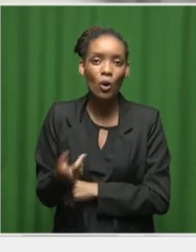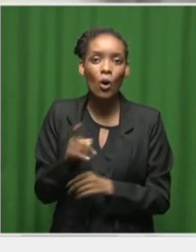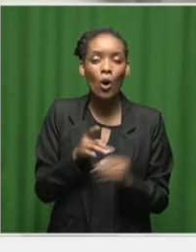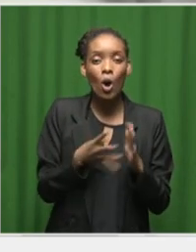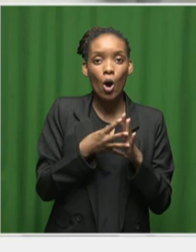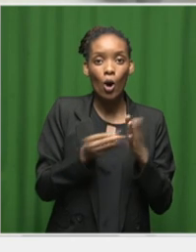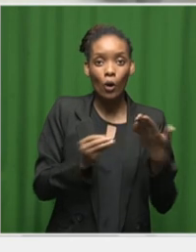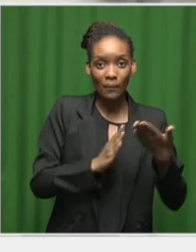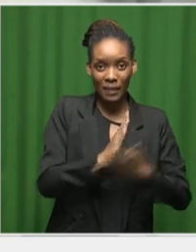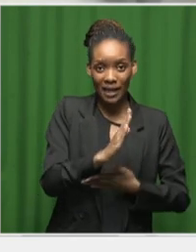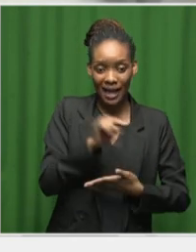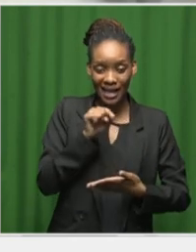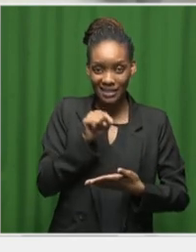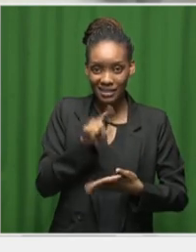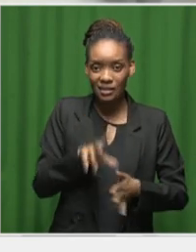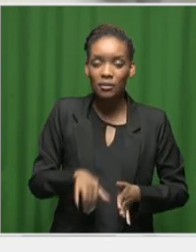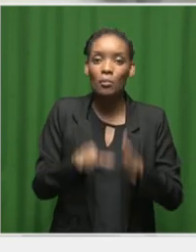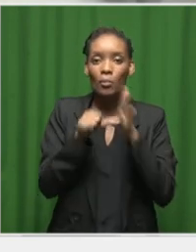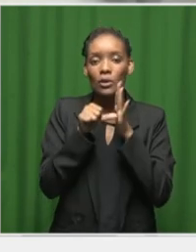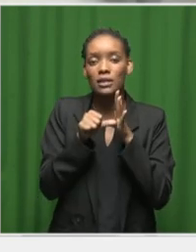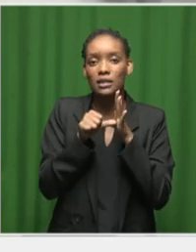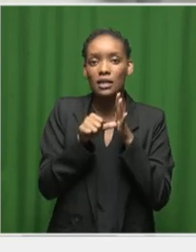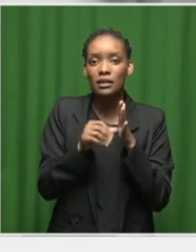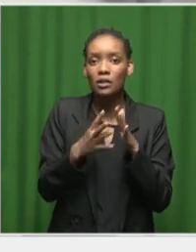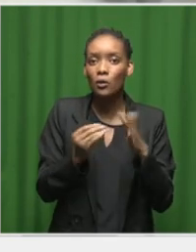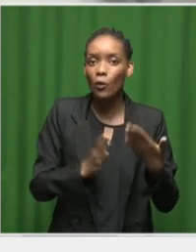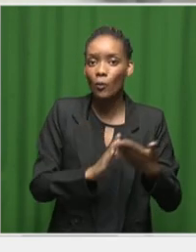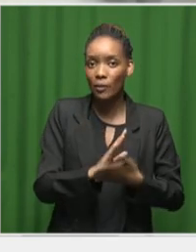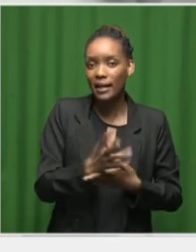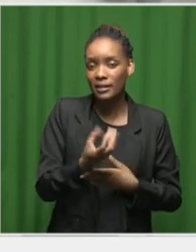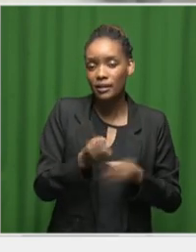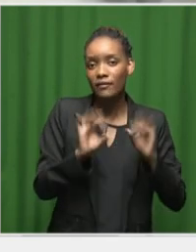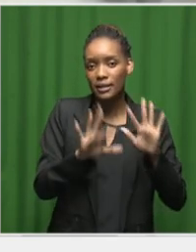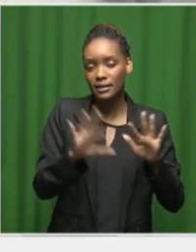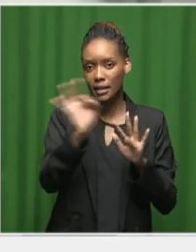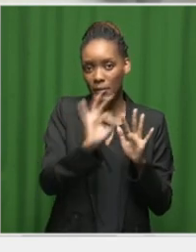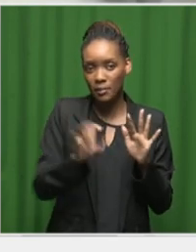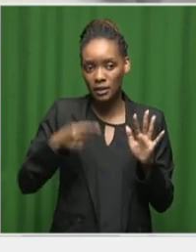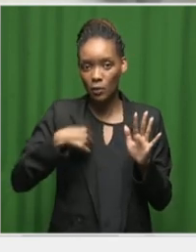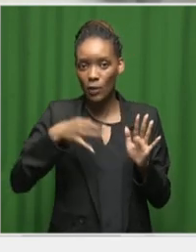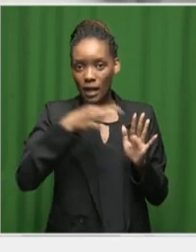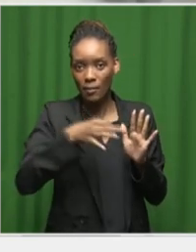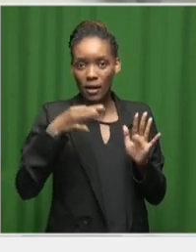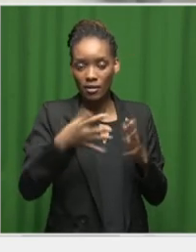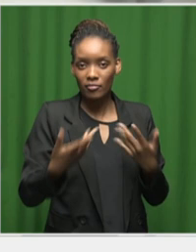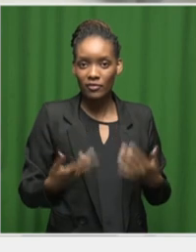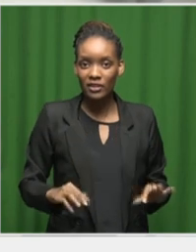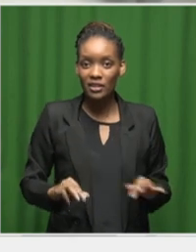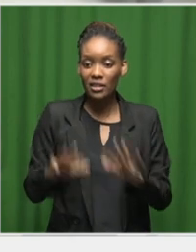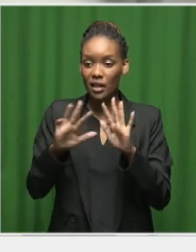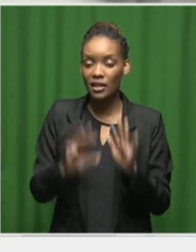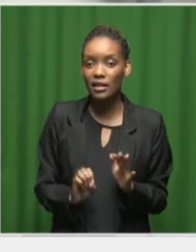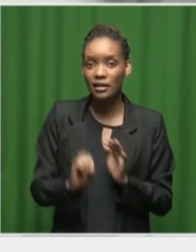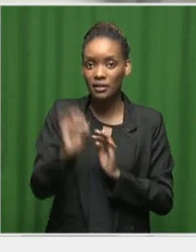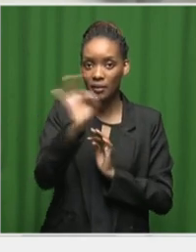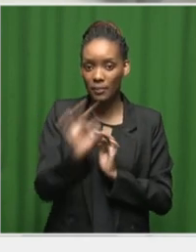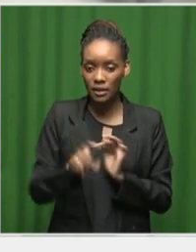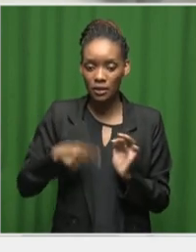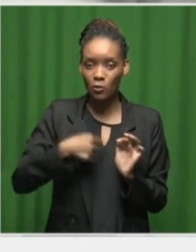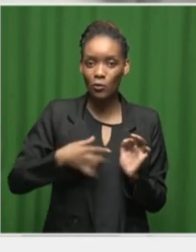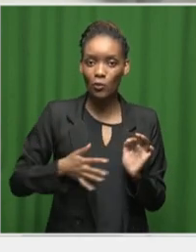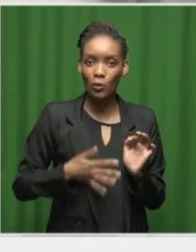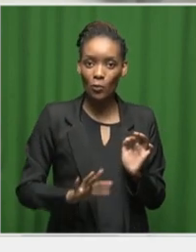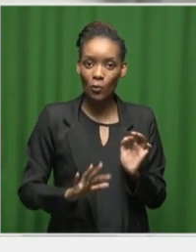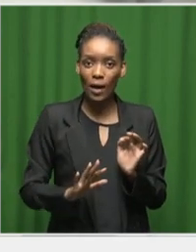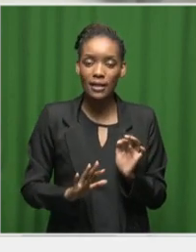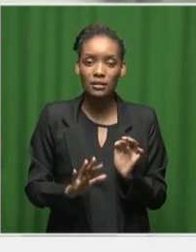copyright holders, and we got that in 10% of the cases that we applied for. So 90% of the books that we wanted to convert, we were